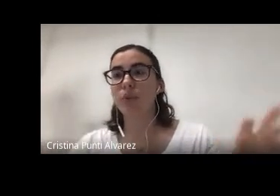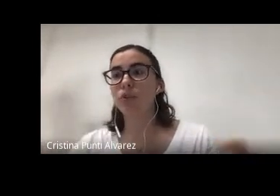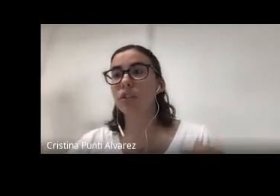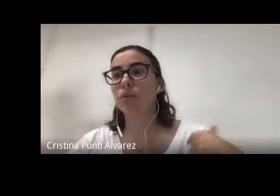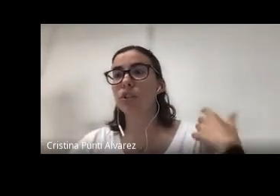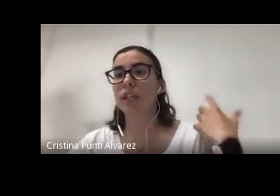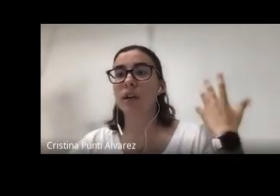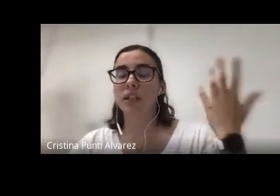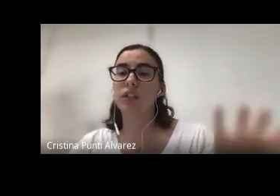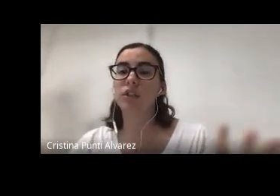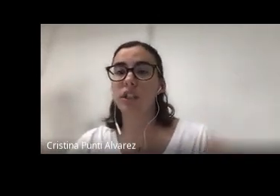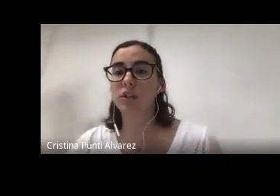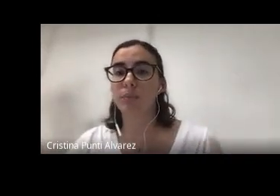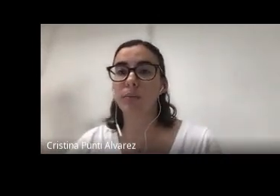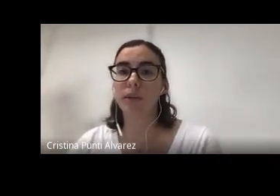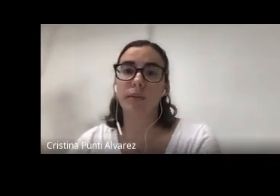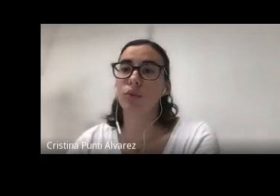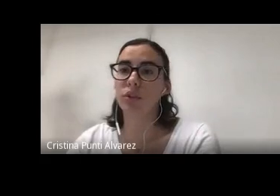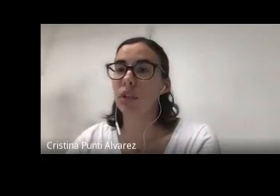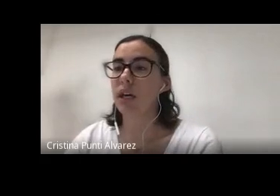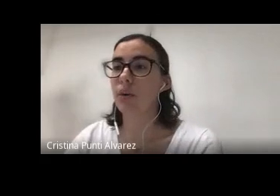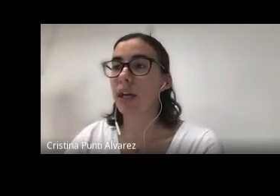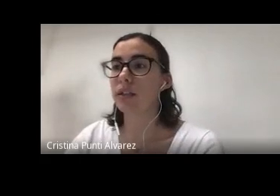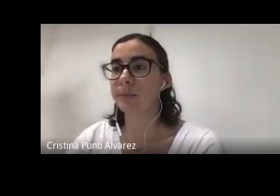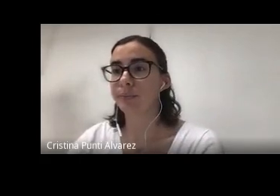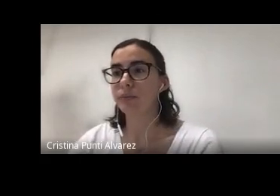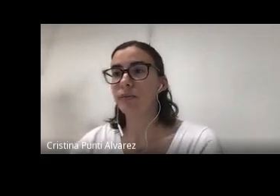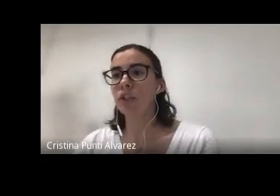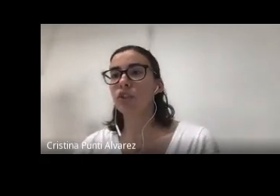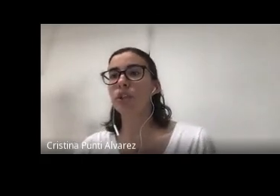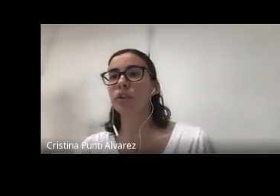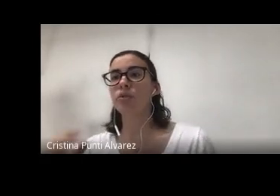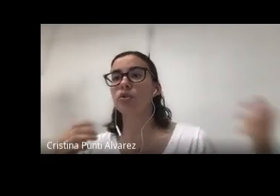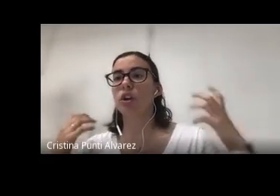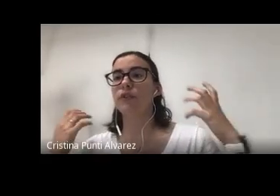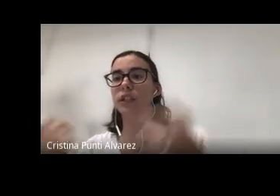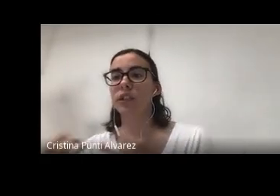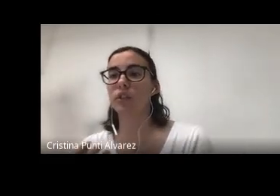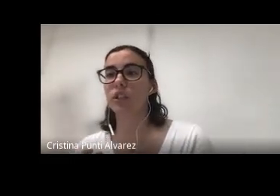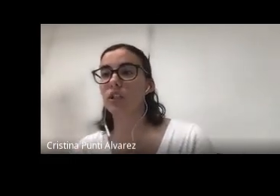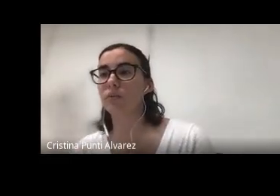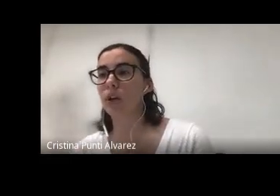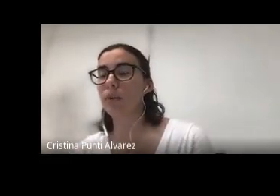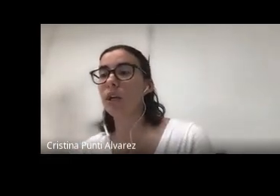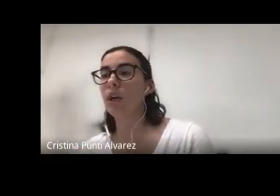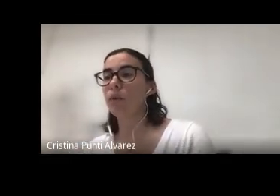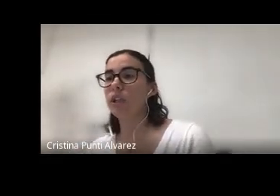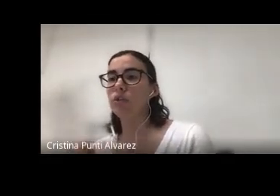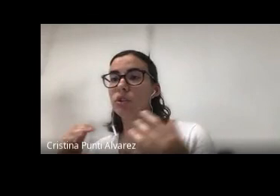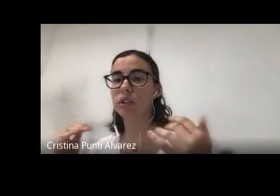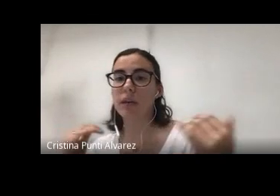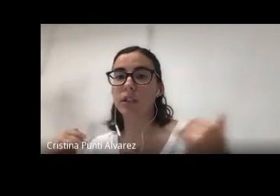different computers was that a synchronization problem would arise. So in order to solve this synchronization problem,